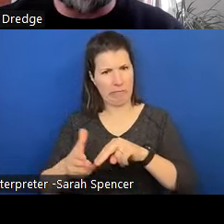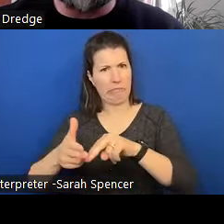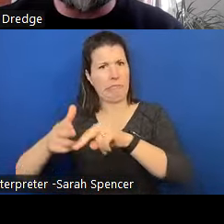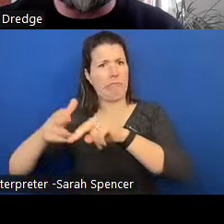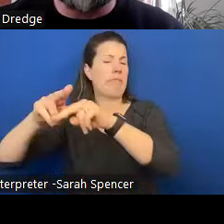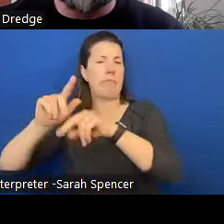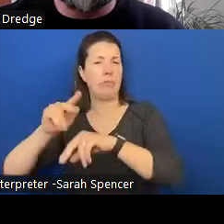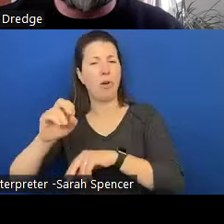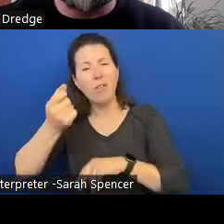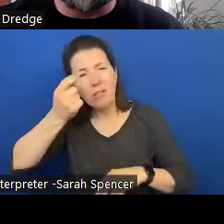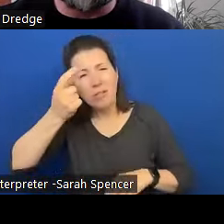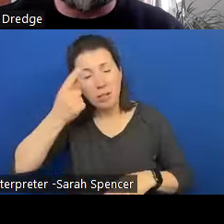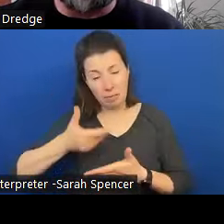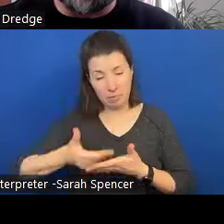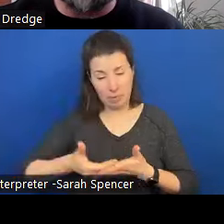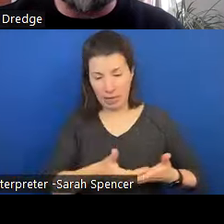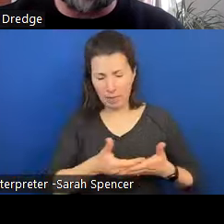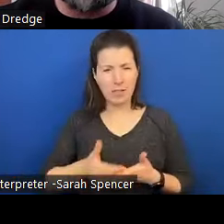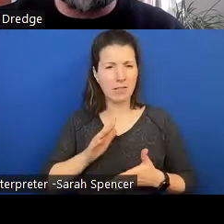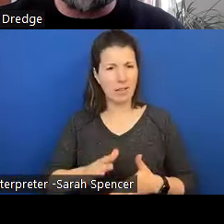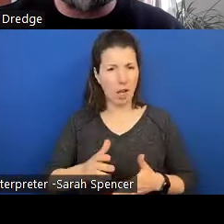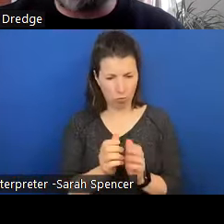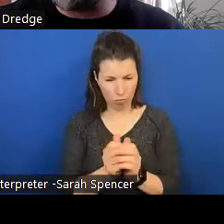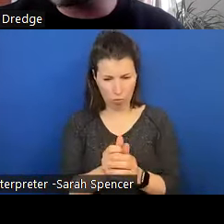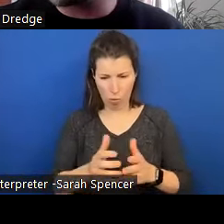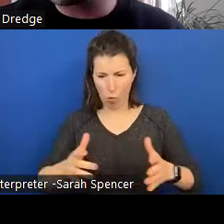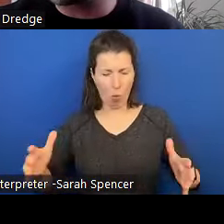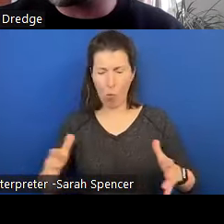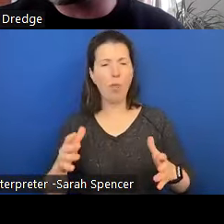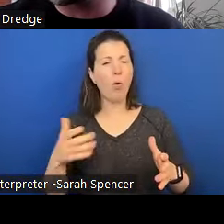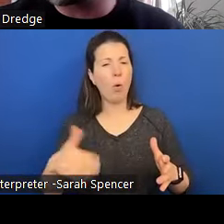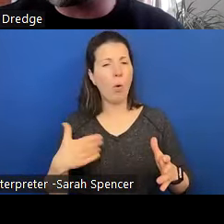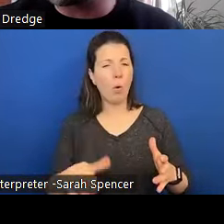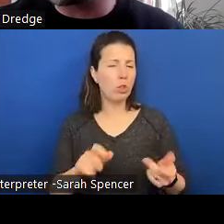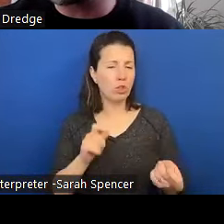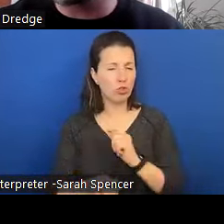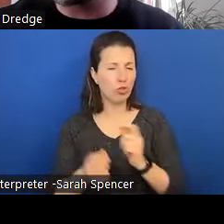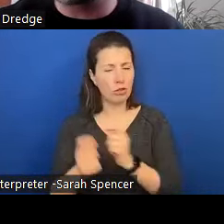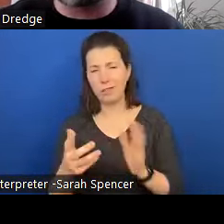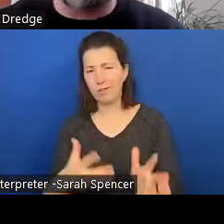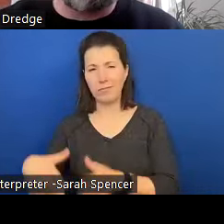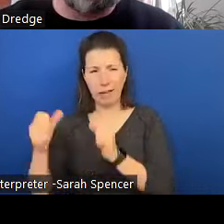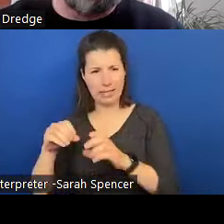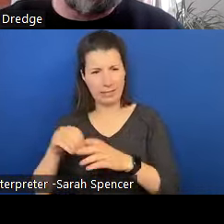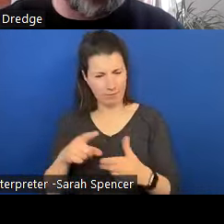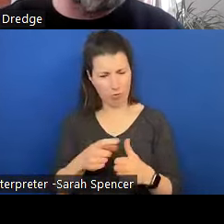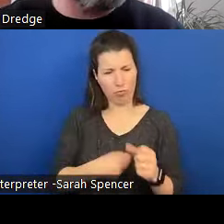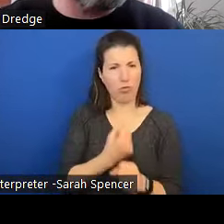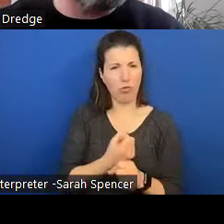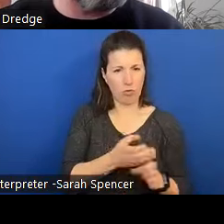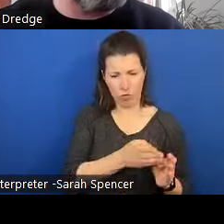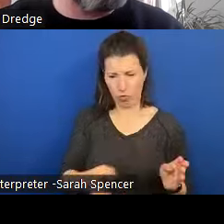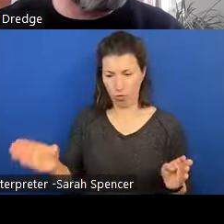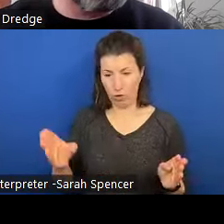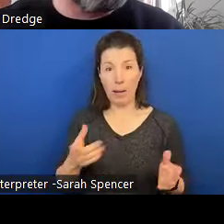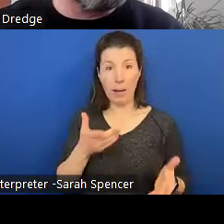and it changes. And so many babies who have cerebral palsy early on might be low muscle tone. And as their